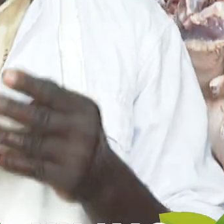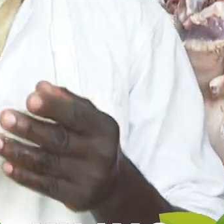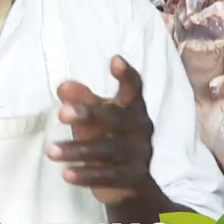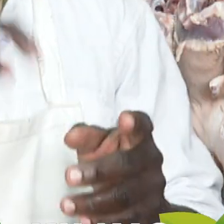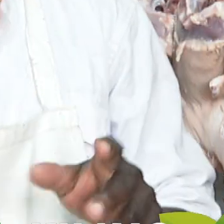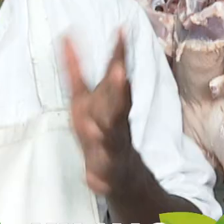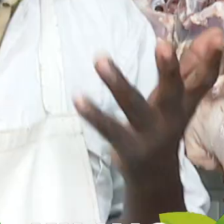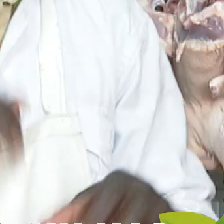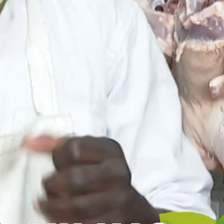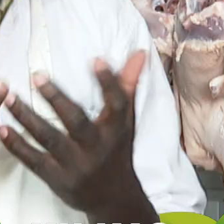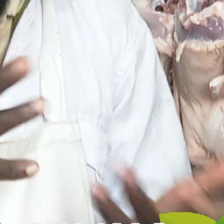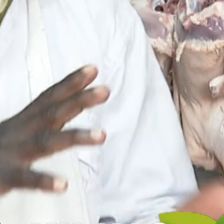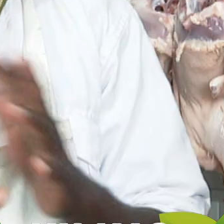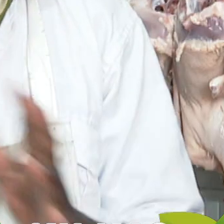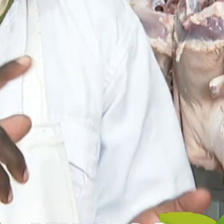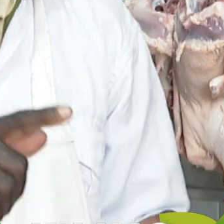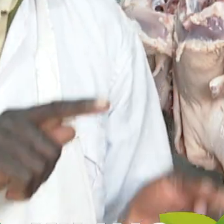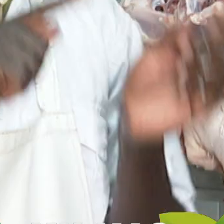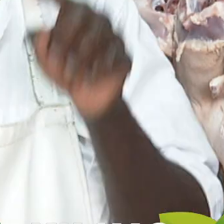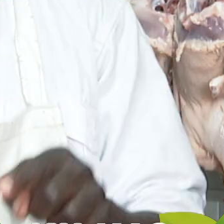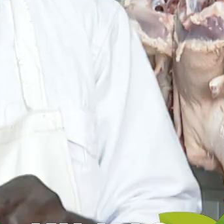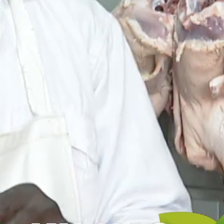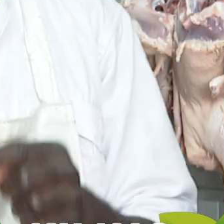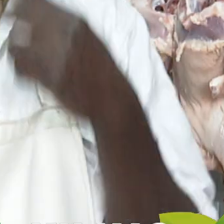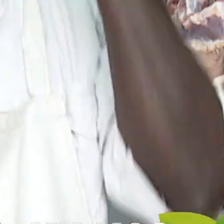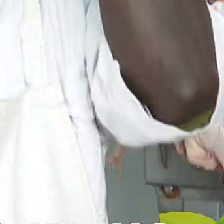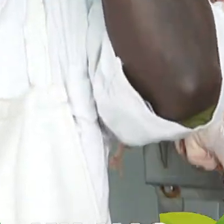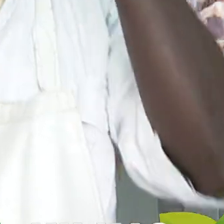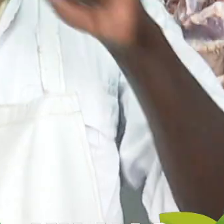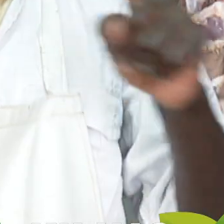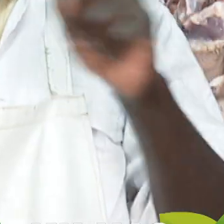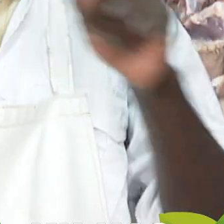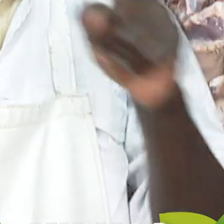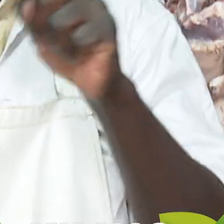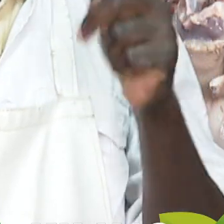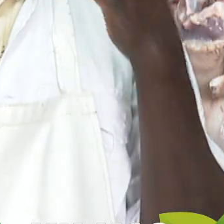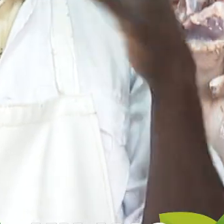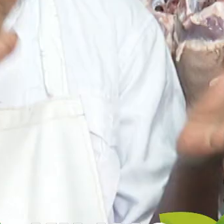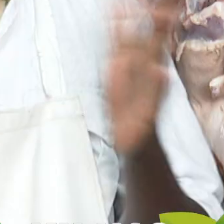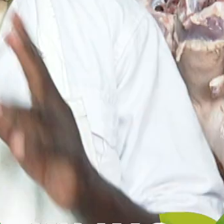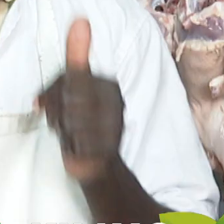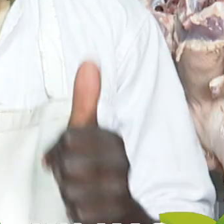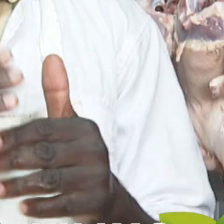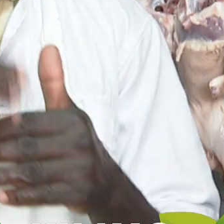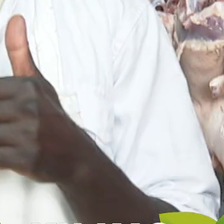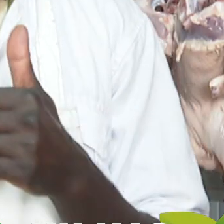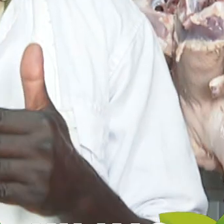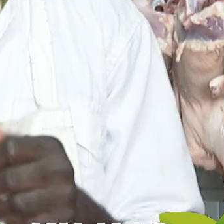with agriculture. That's when I moved to Thika after class 8. So I started learning a